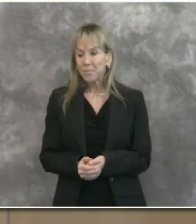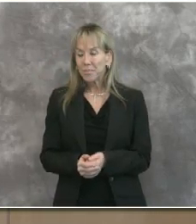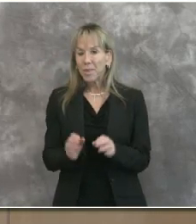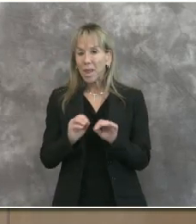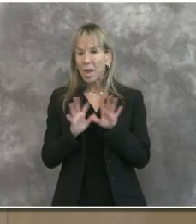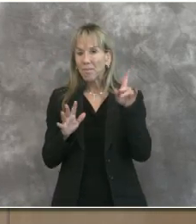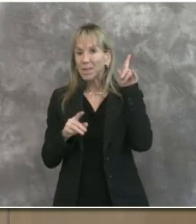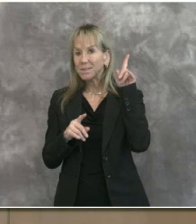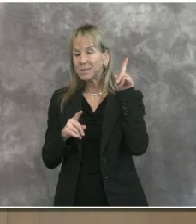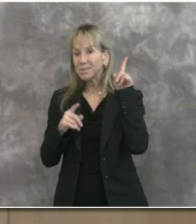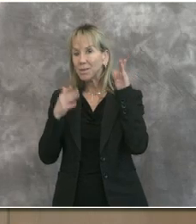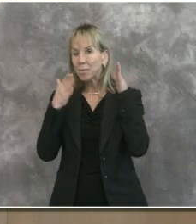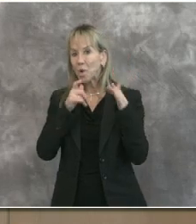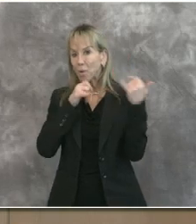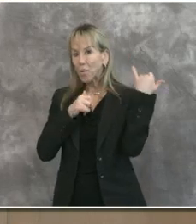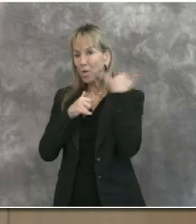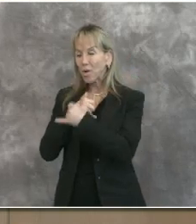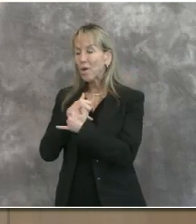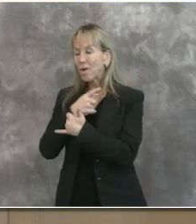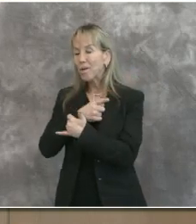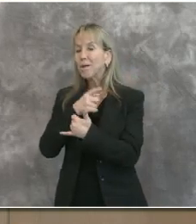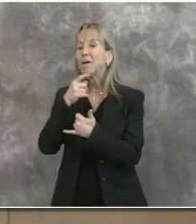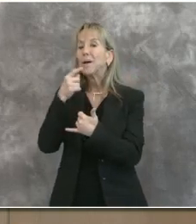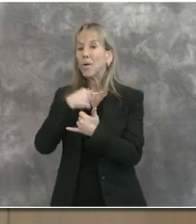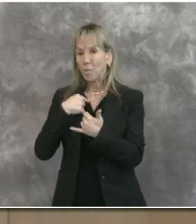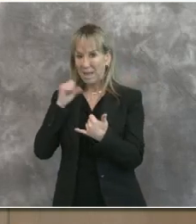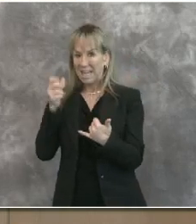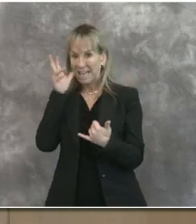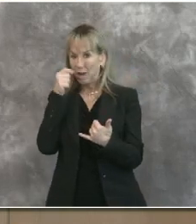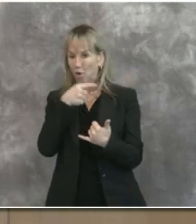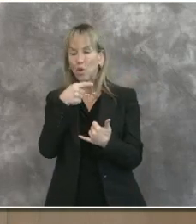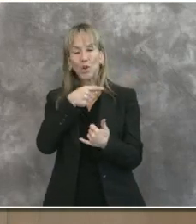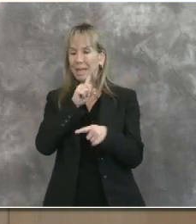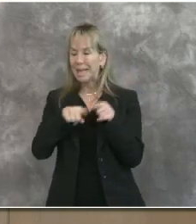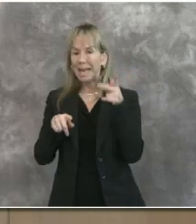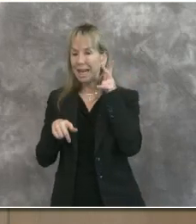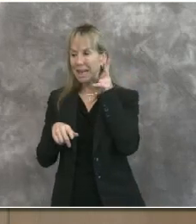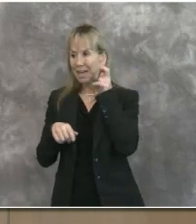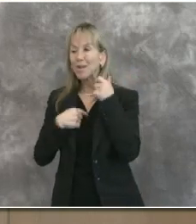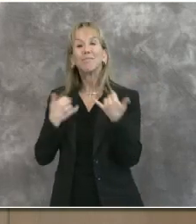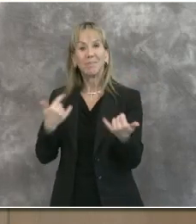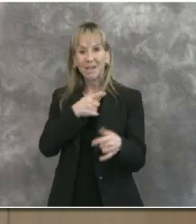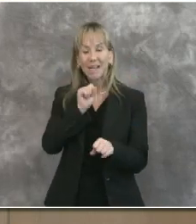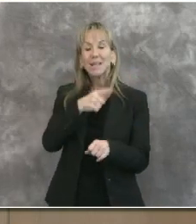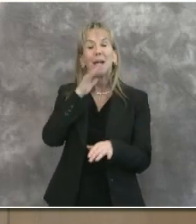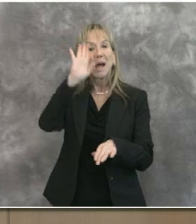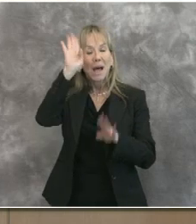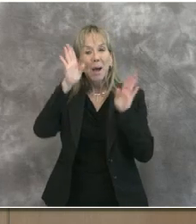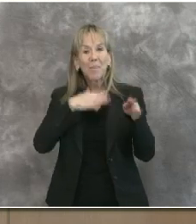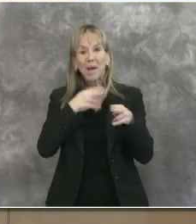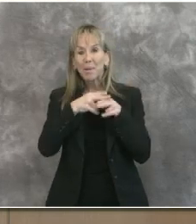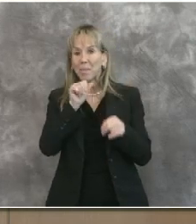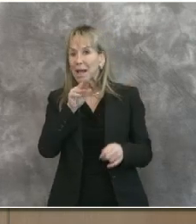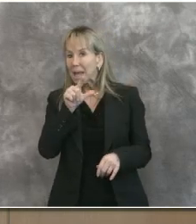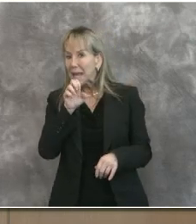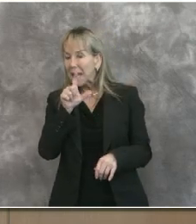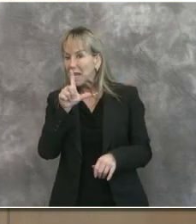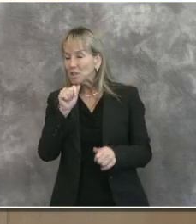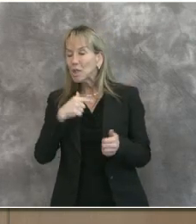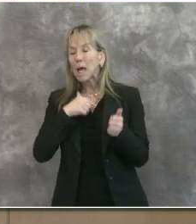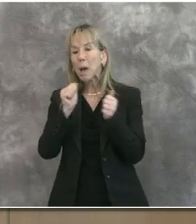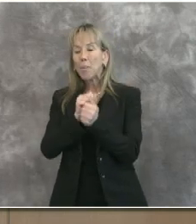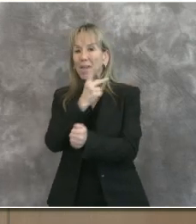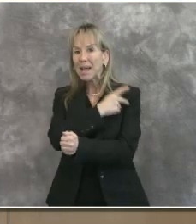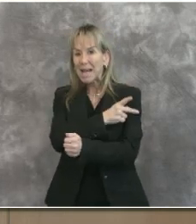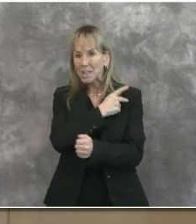Hi. Angela, go ahead and state your name and question. Oh, hi. My name is Angela Hart. I'm with Kaiser Health News.